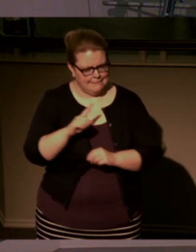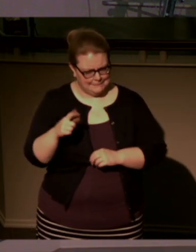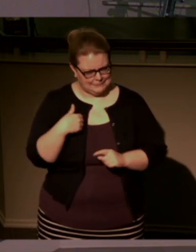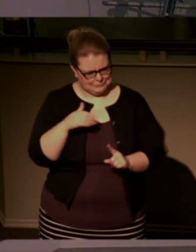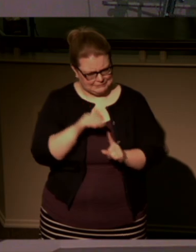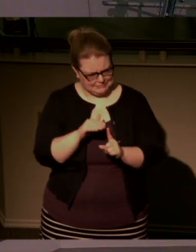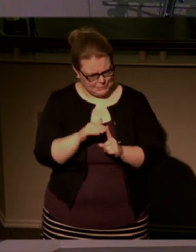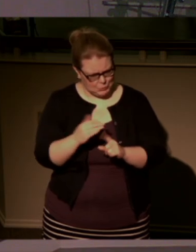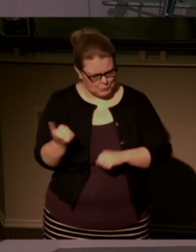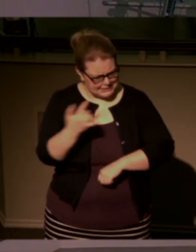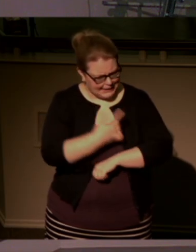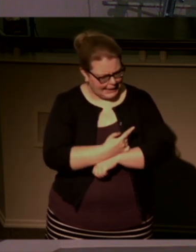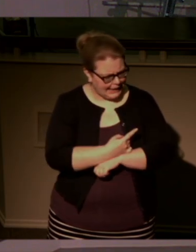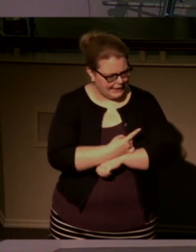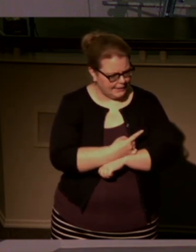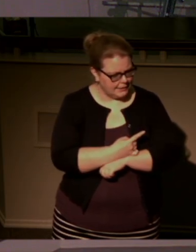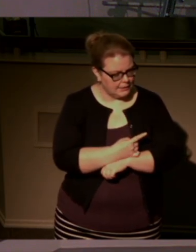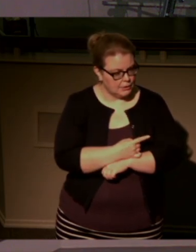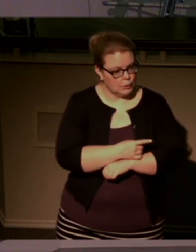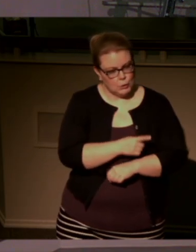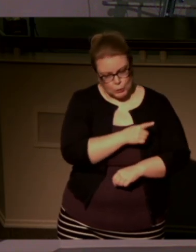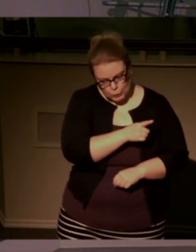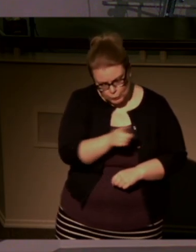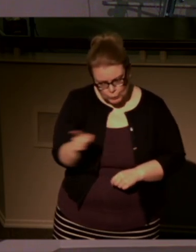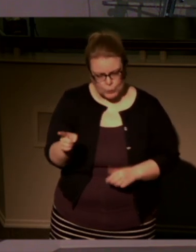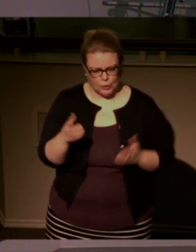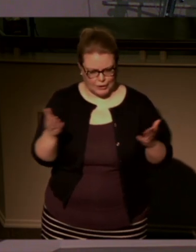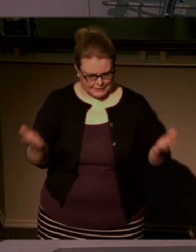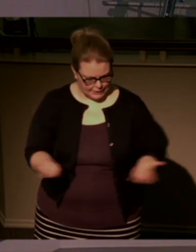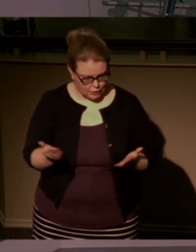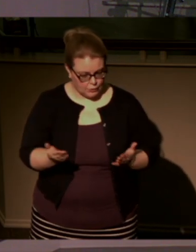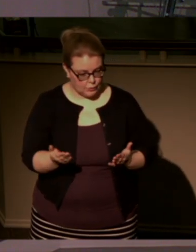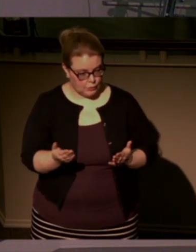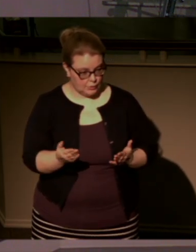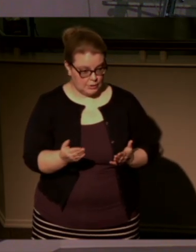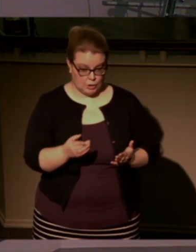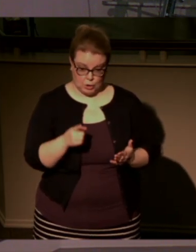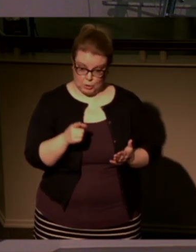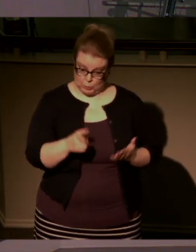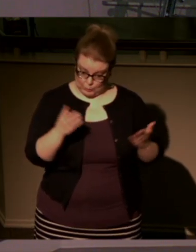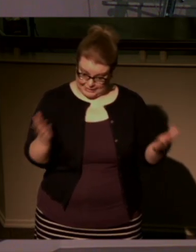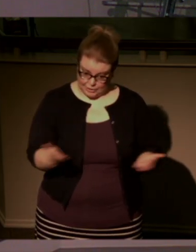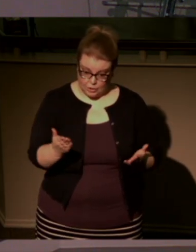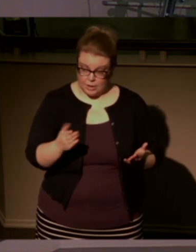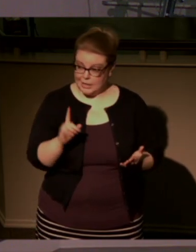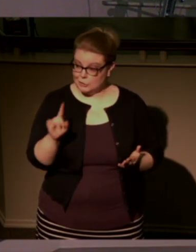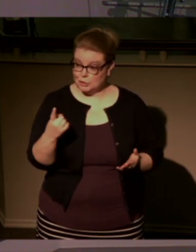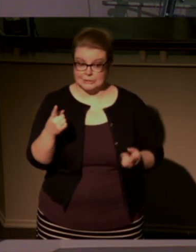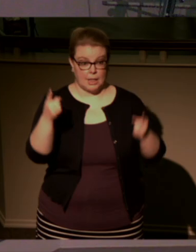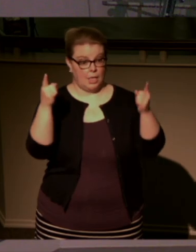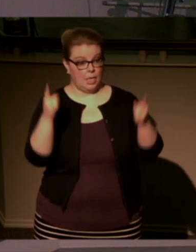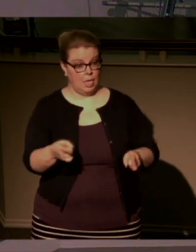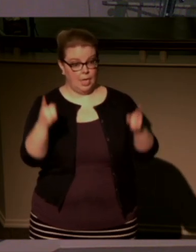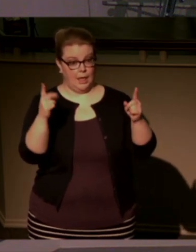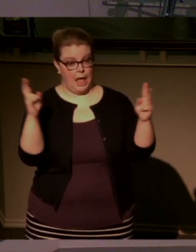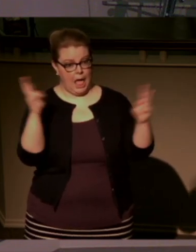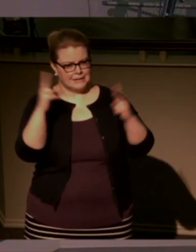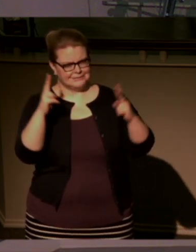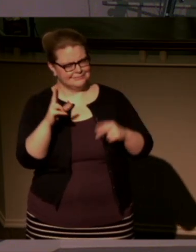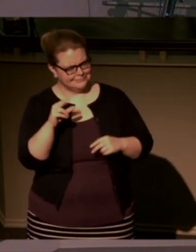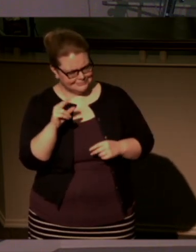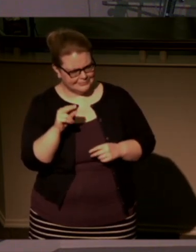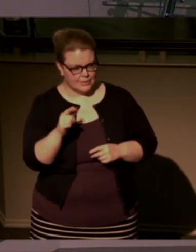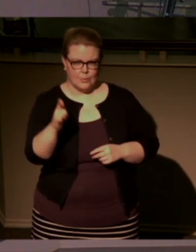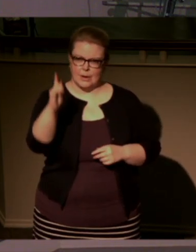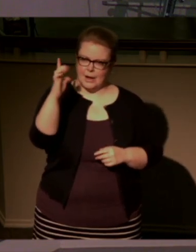today that you're here and your being here is not accidental. God has a plan